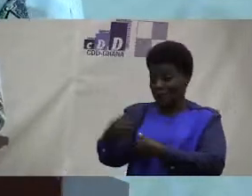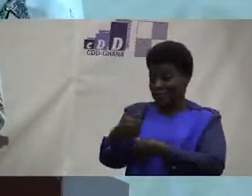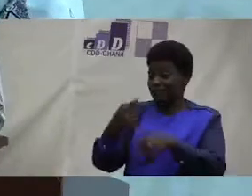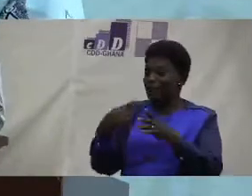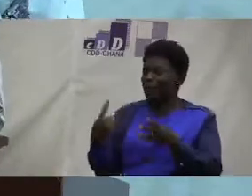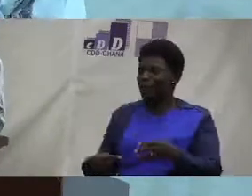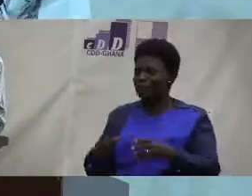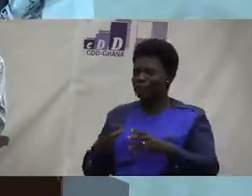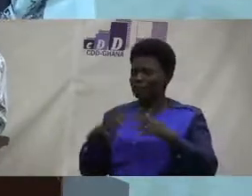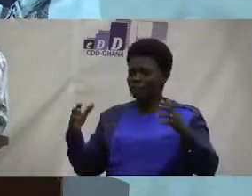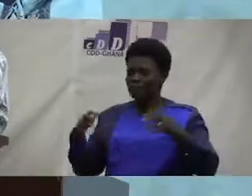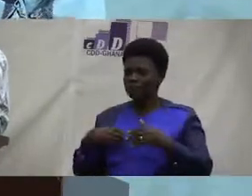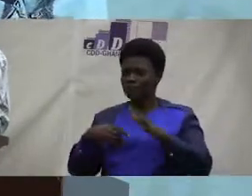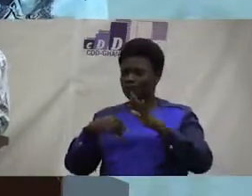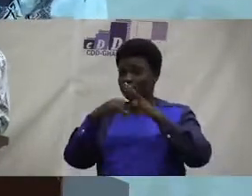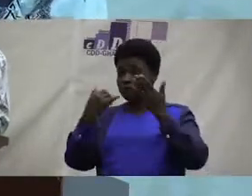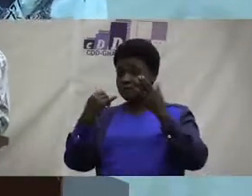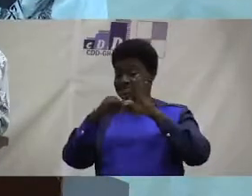in Nigeria.